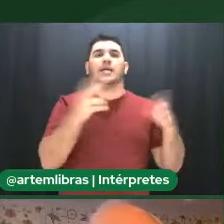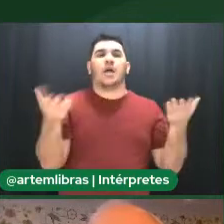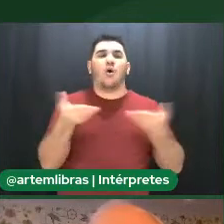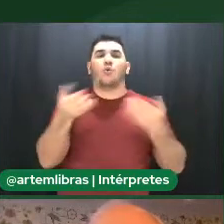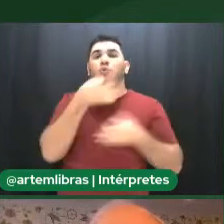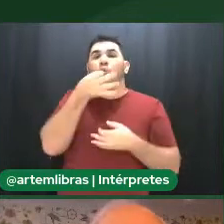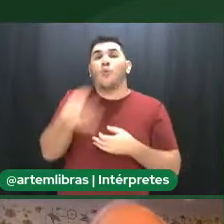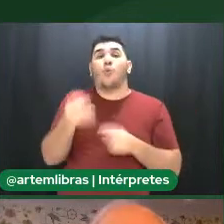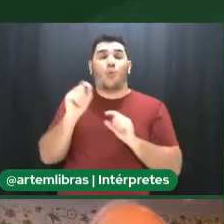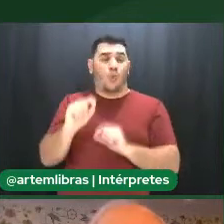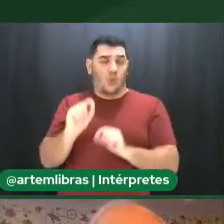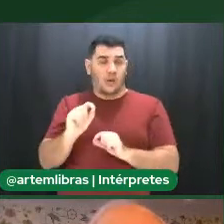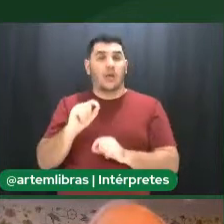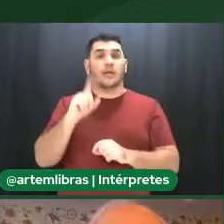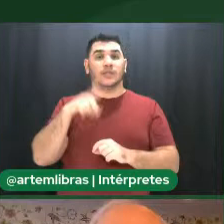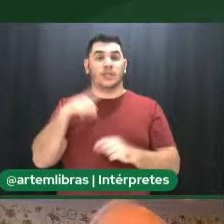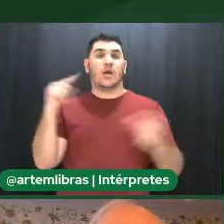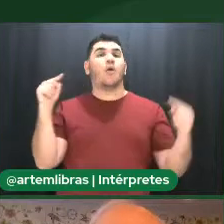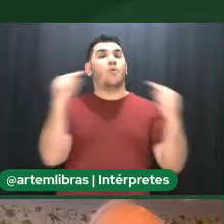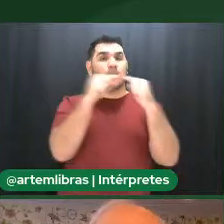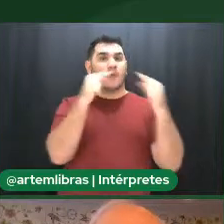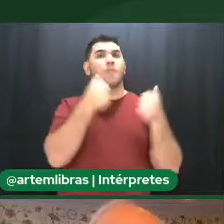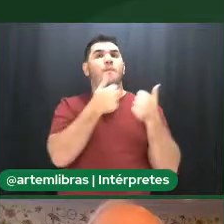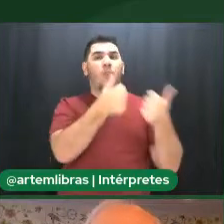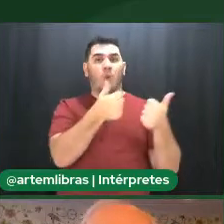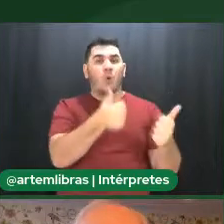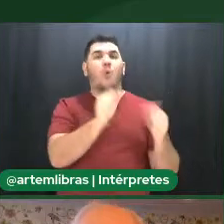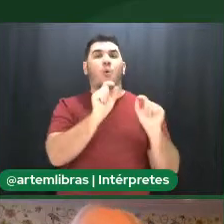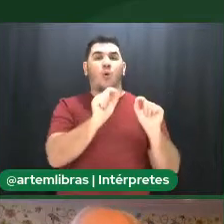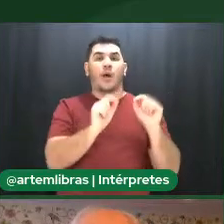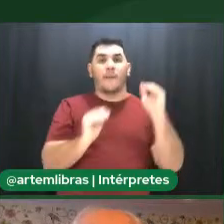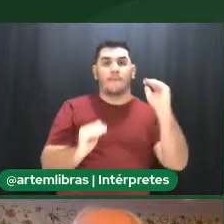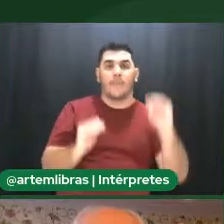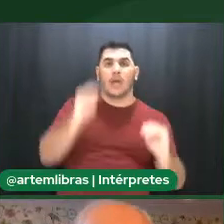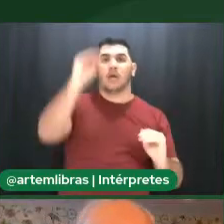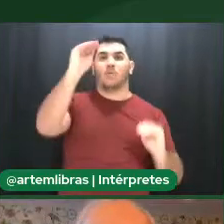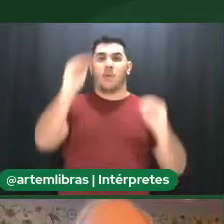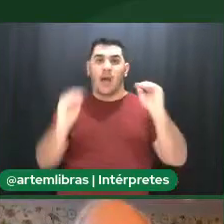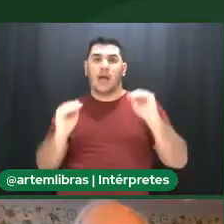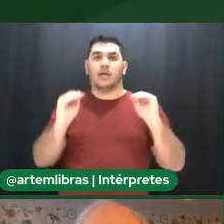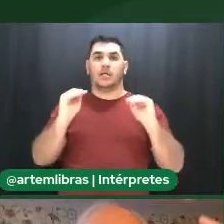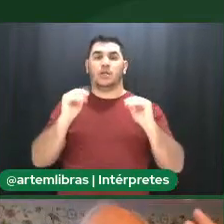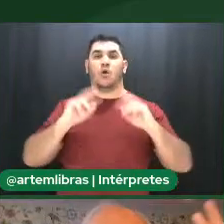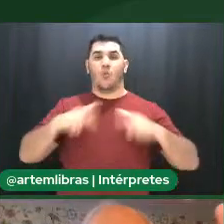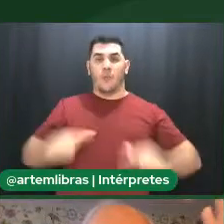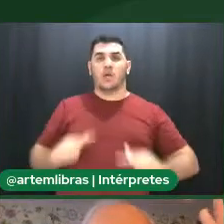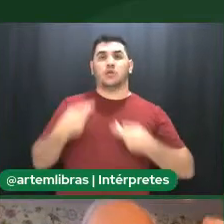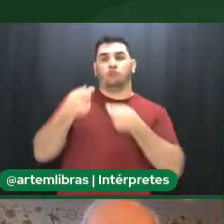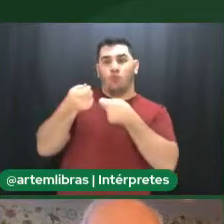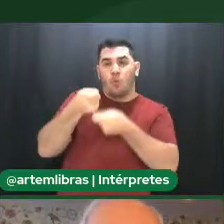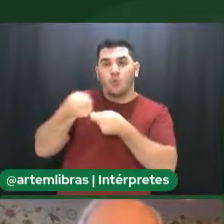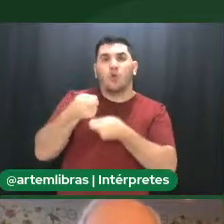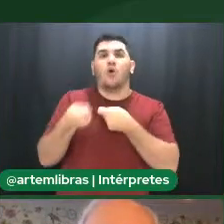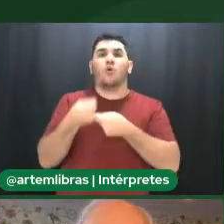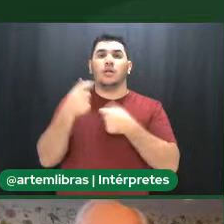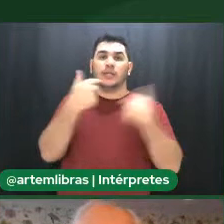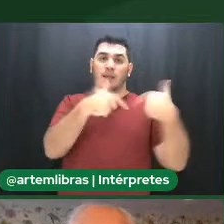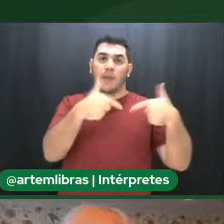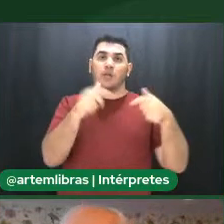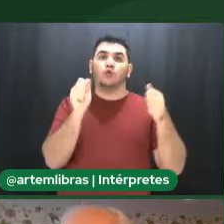computer automation is what we want to find ways to do it. We want to give users control of the features they